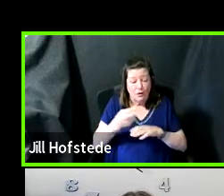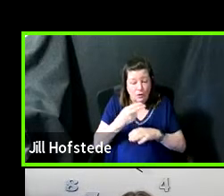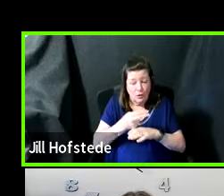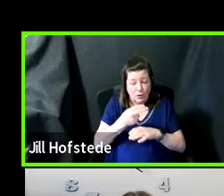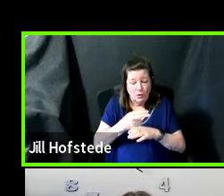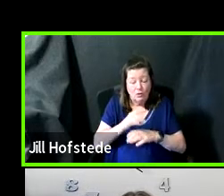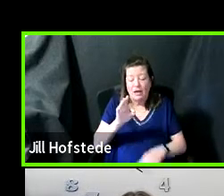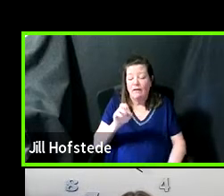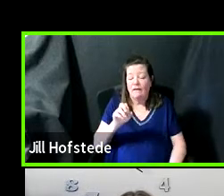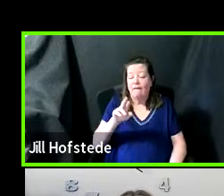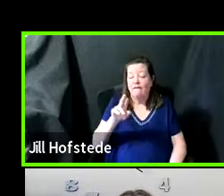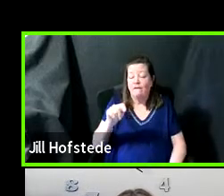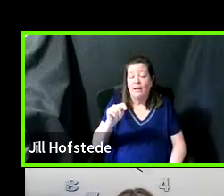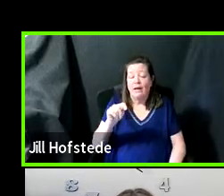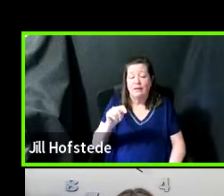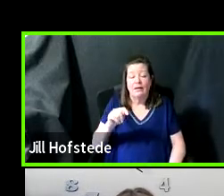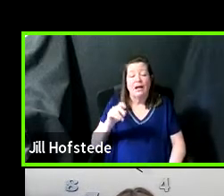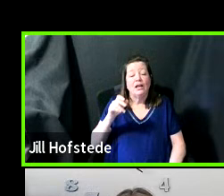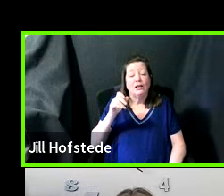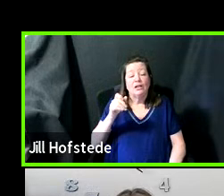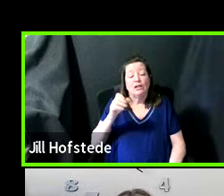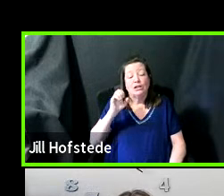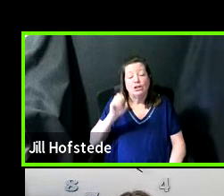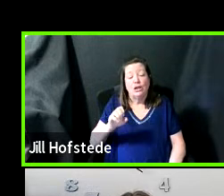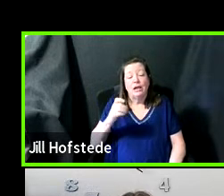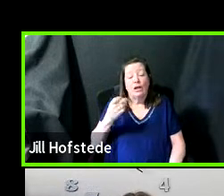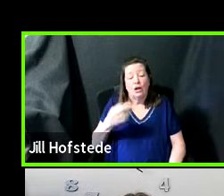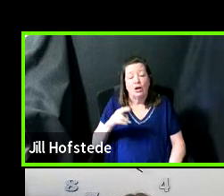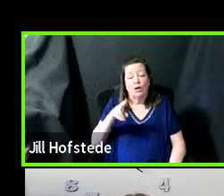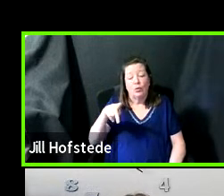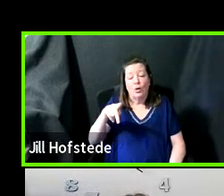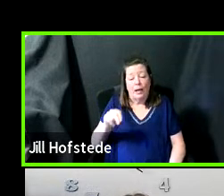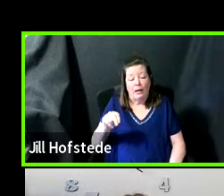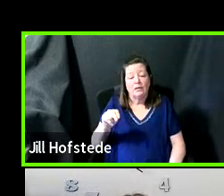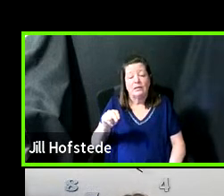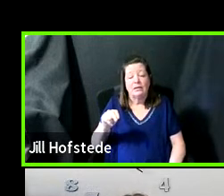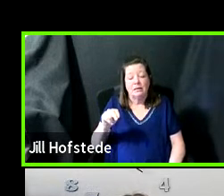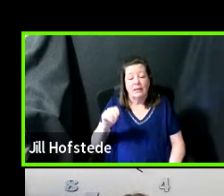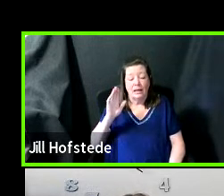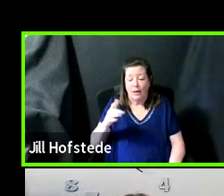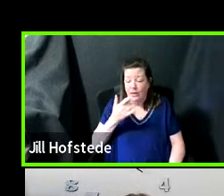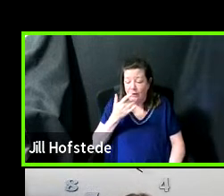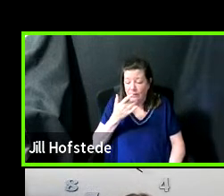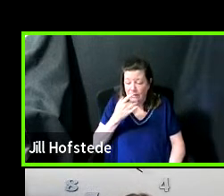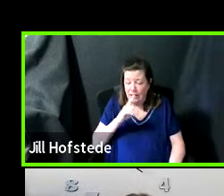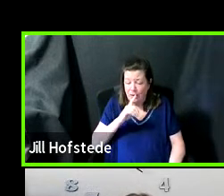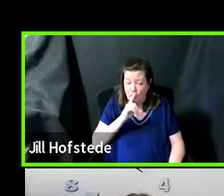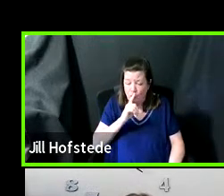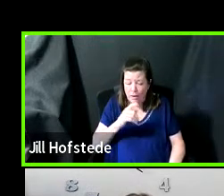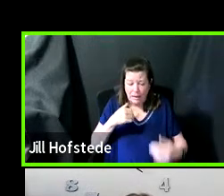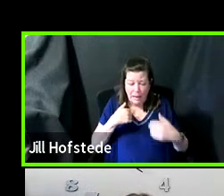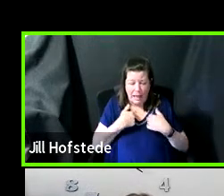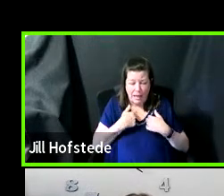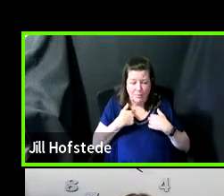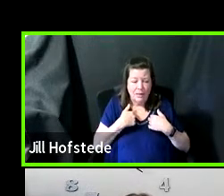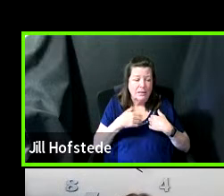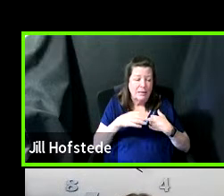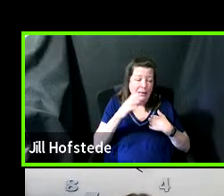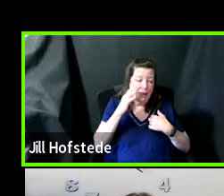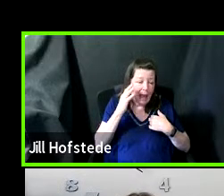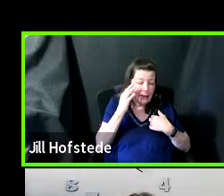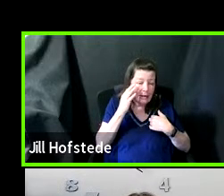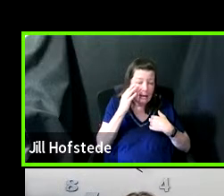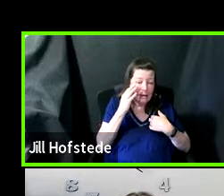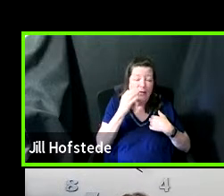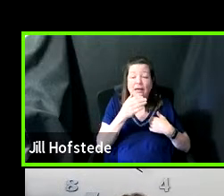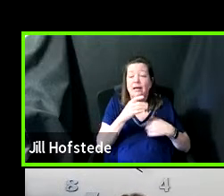users. She, her pronouns, and I am gonna have to say, as far as real animals, cats, but the